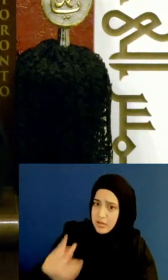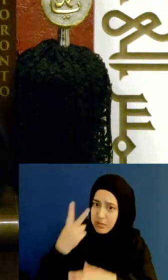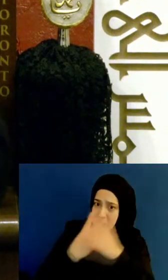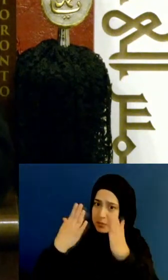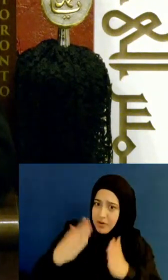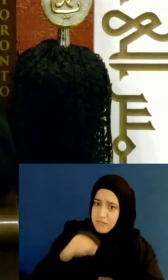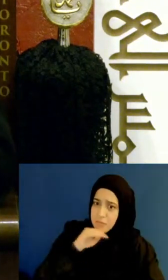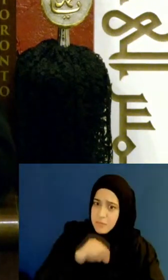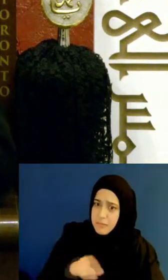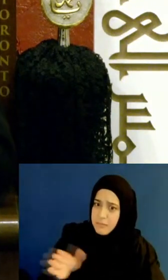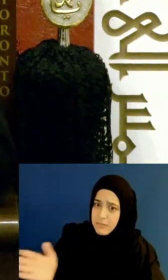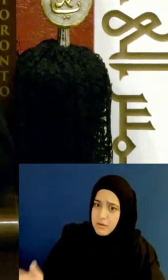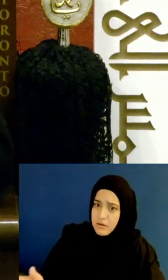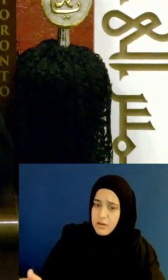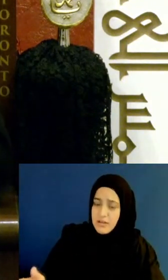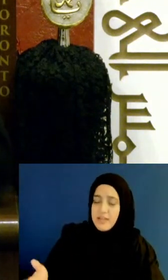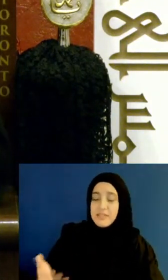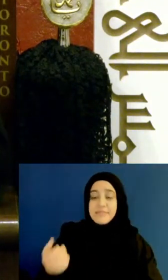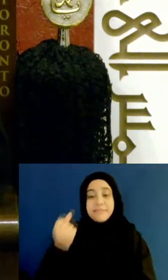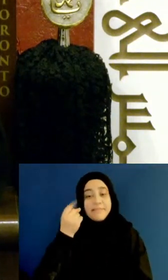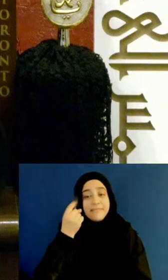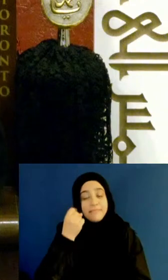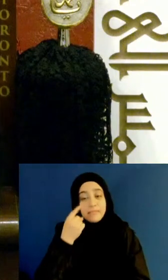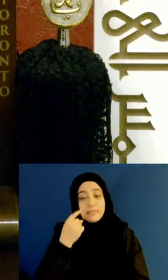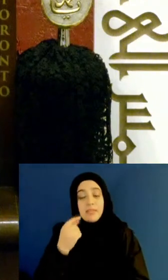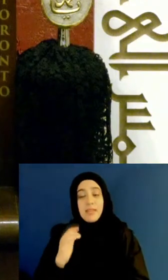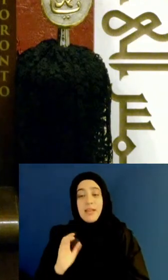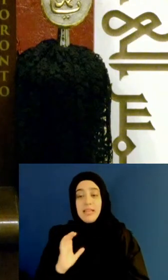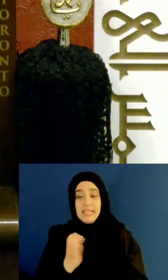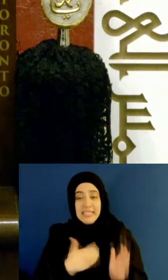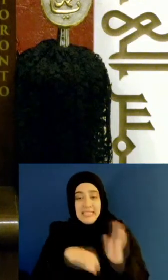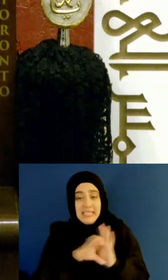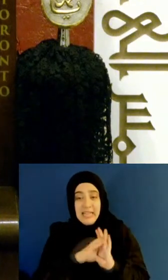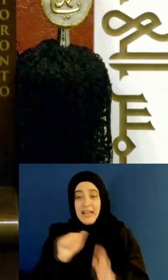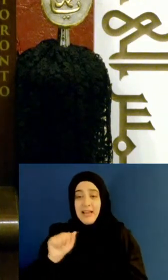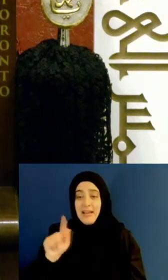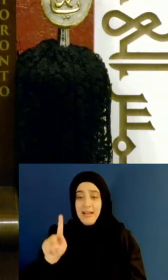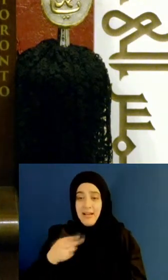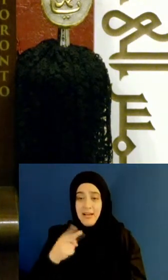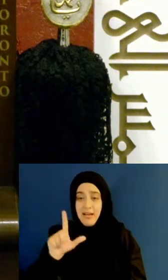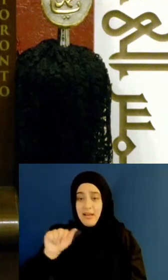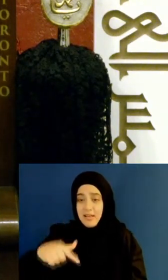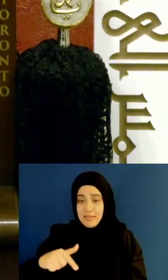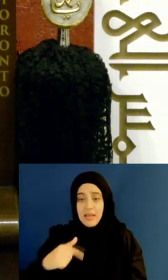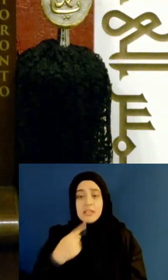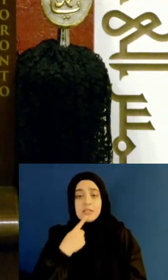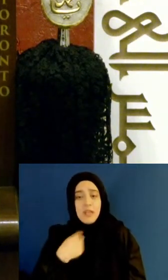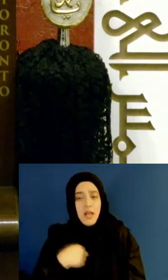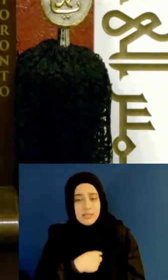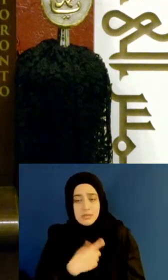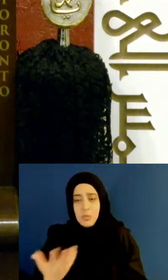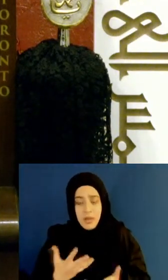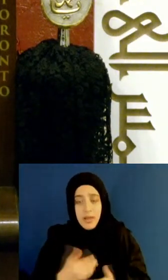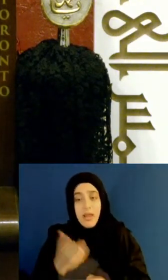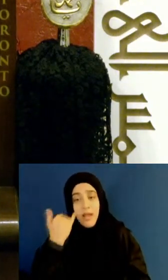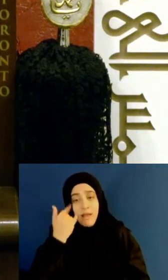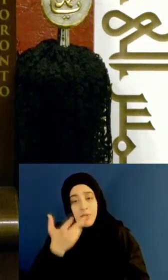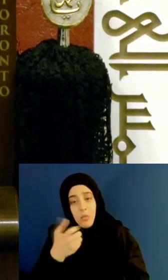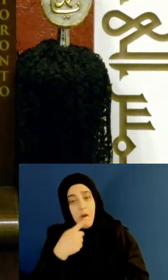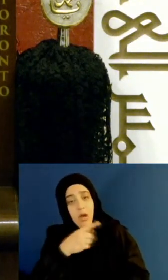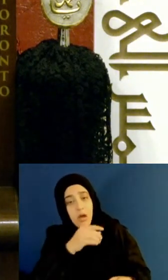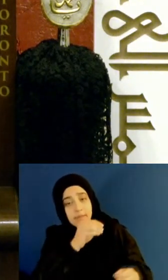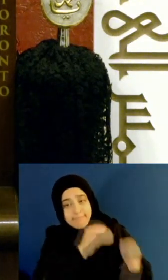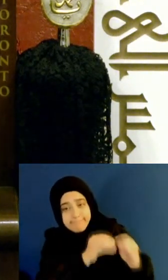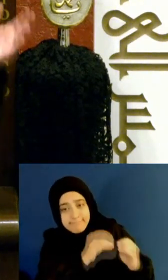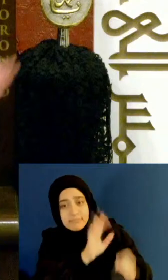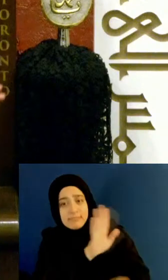akhlaq tells us that when you want to guide somebody or you want to correct somebody, correct them in private. Sahih Lola, if you see